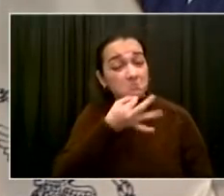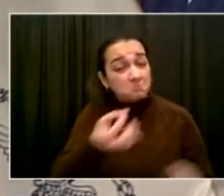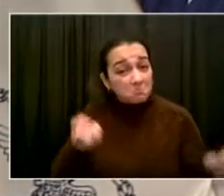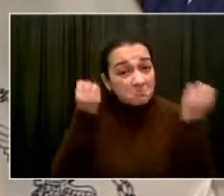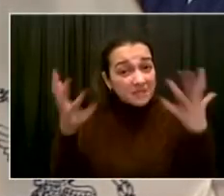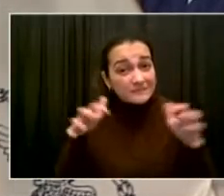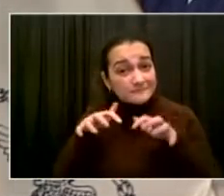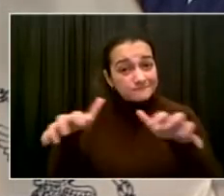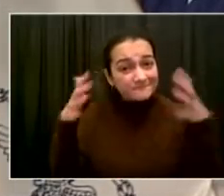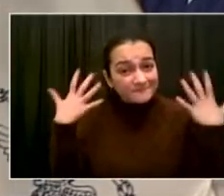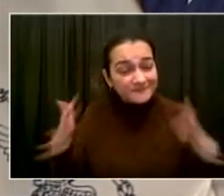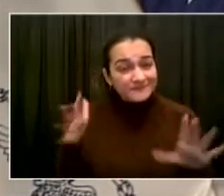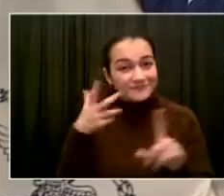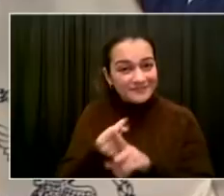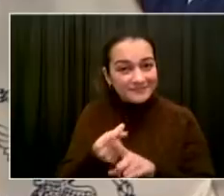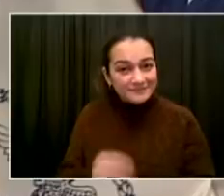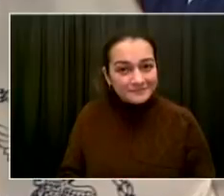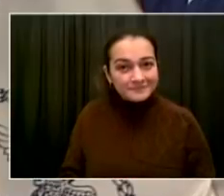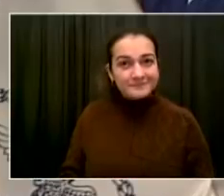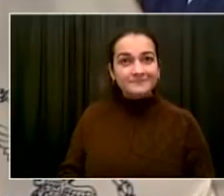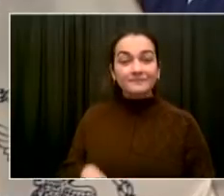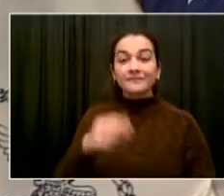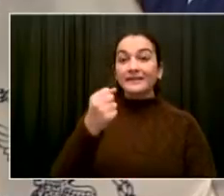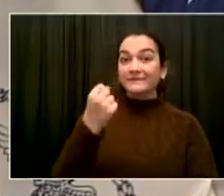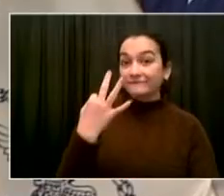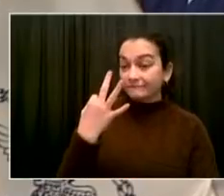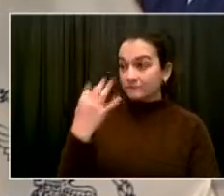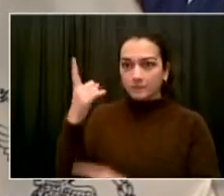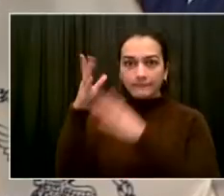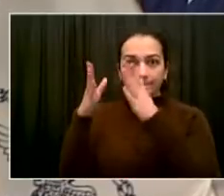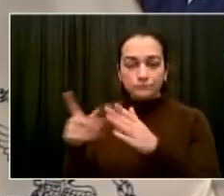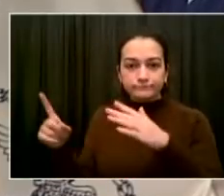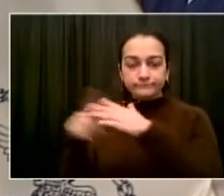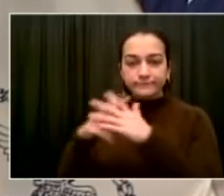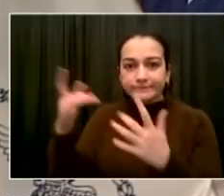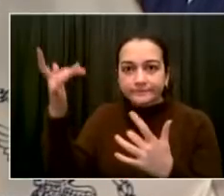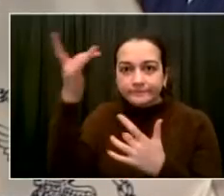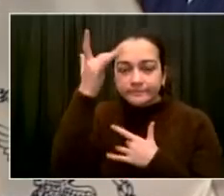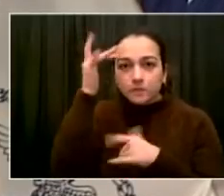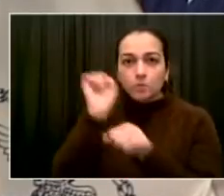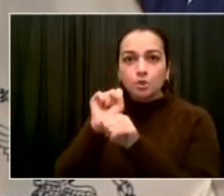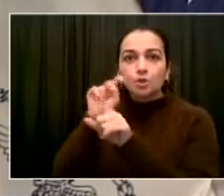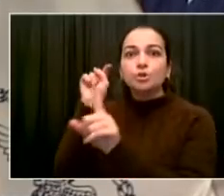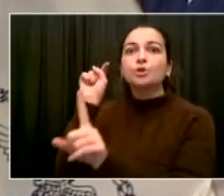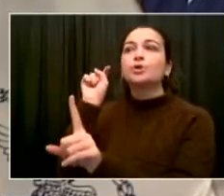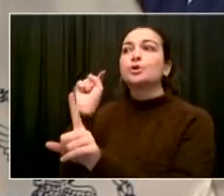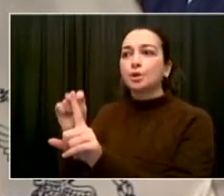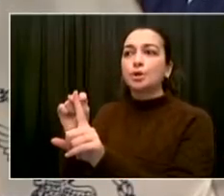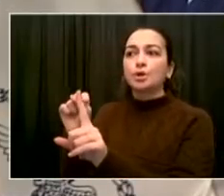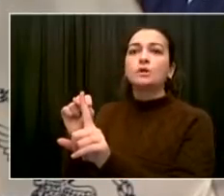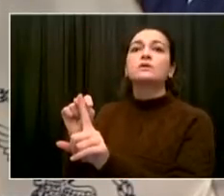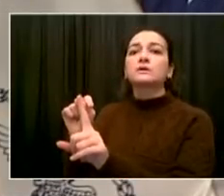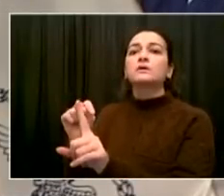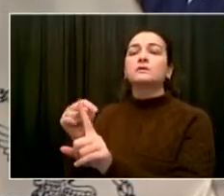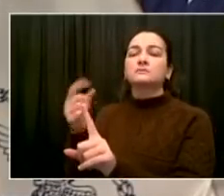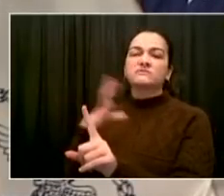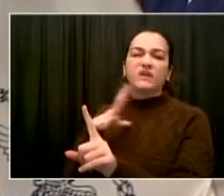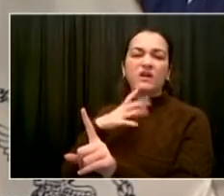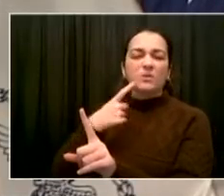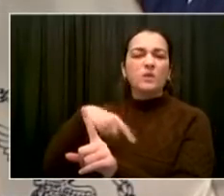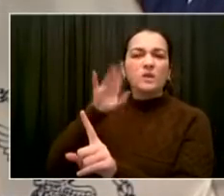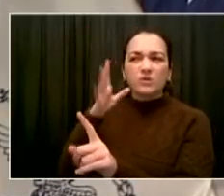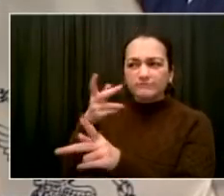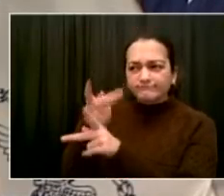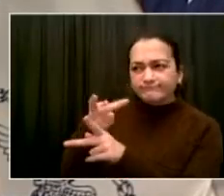lot of information provided, and I'll have Dave talk to this, a lot of information provided constantly to city workers